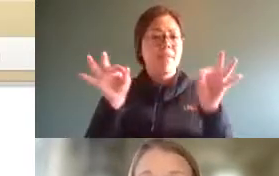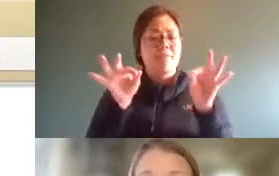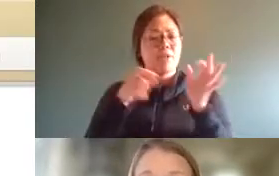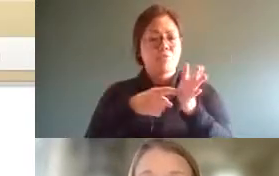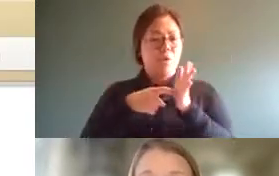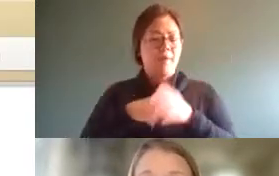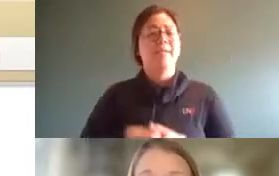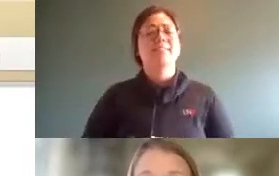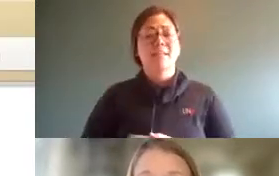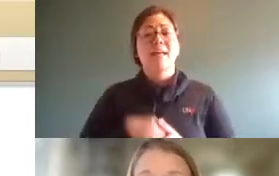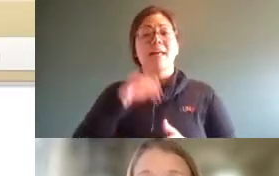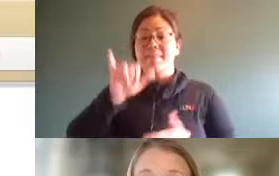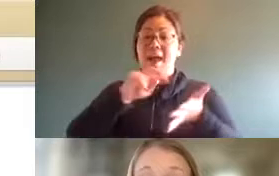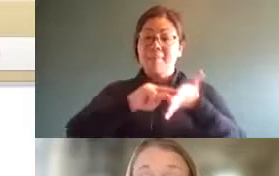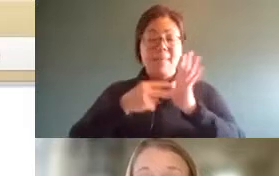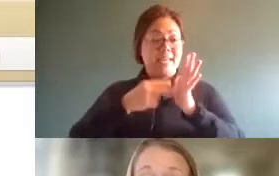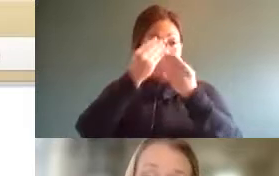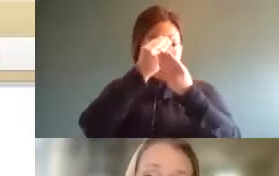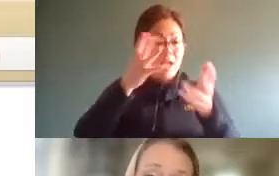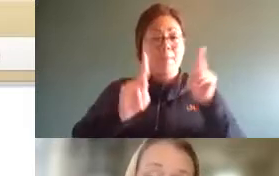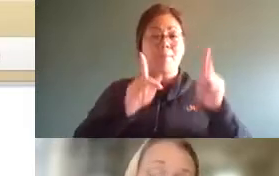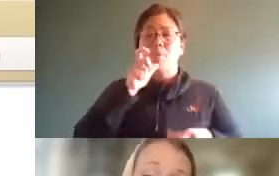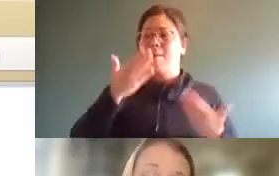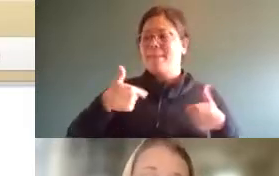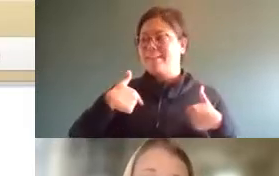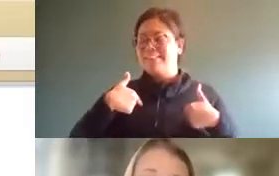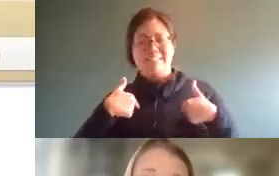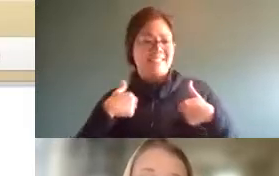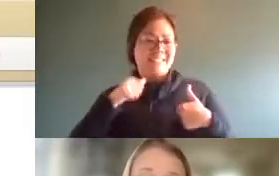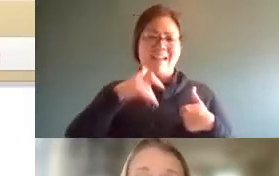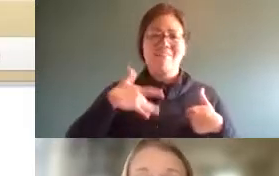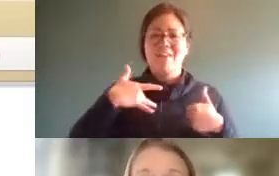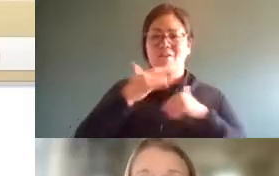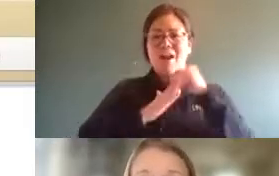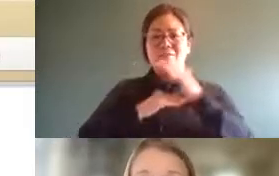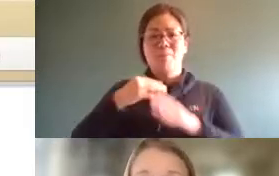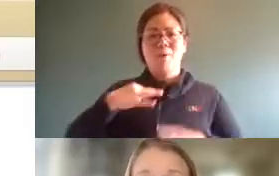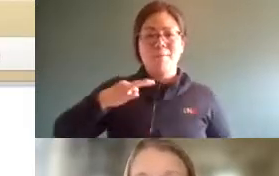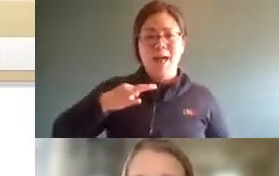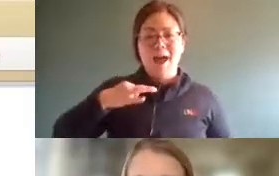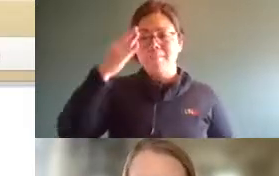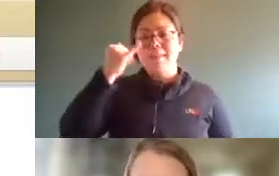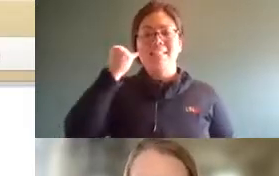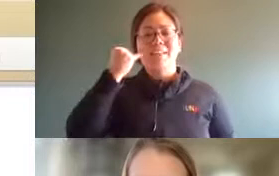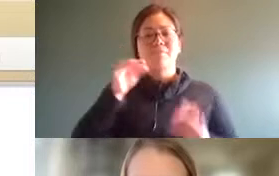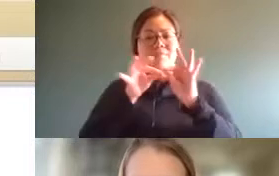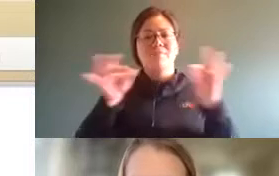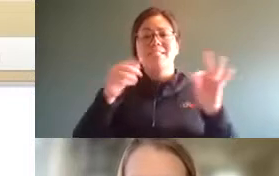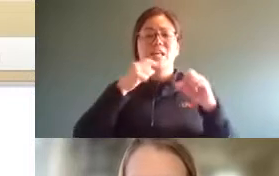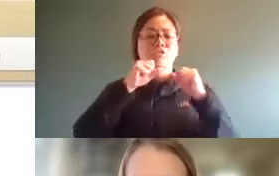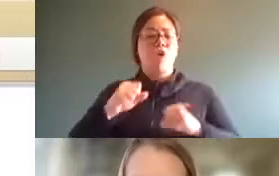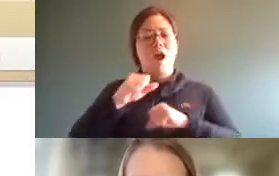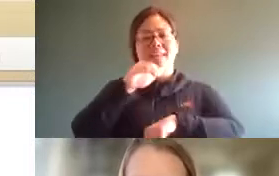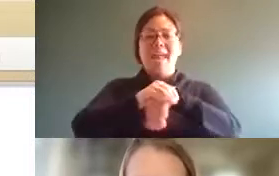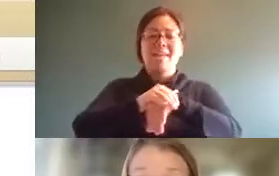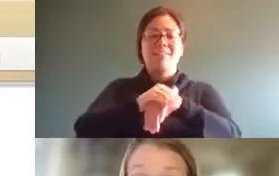this signals to folks who may not feel comfortable applying for a position if it says strong English